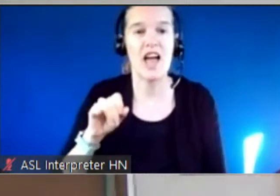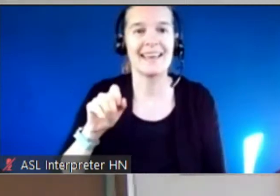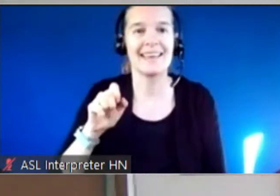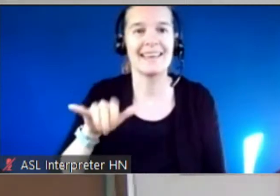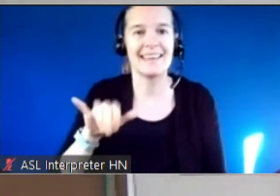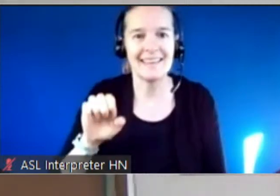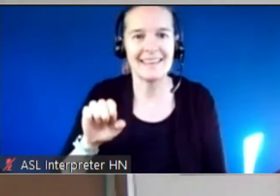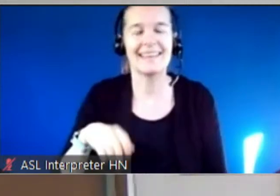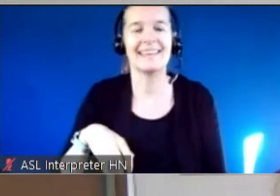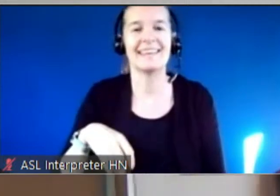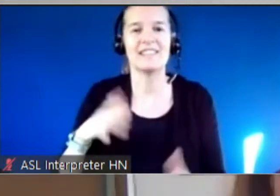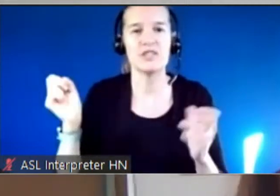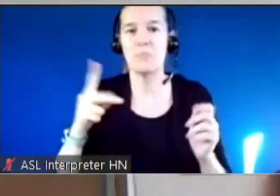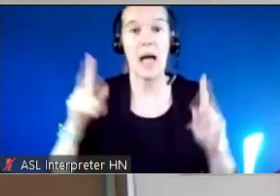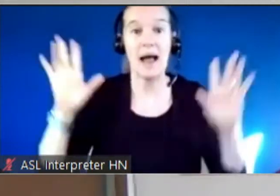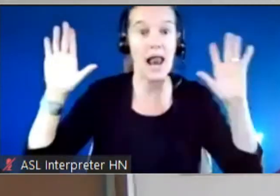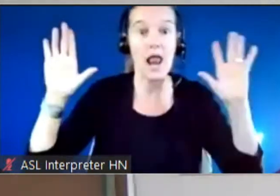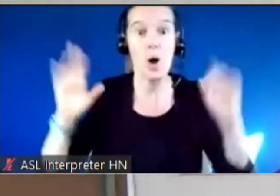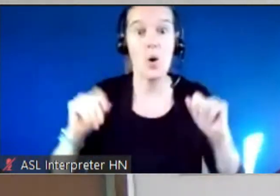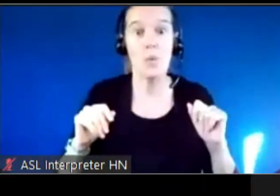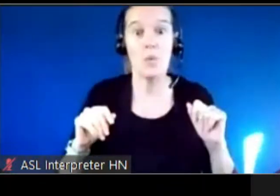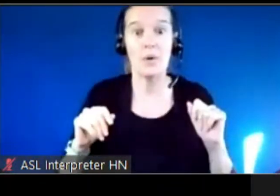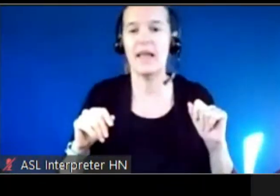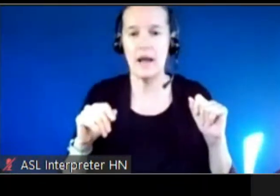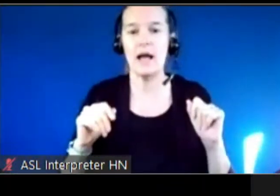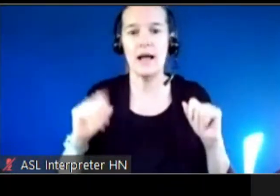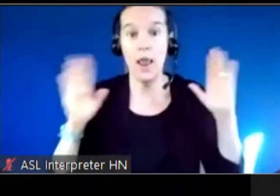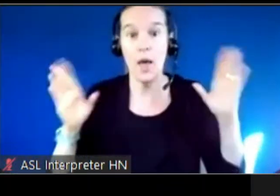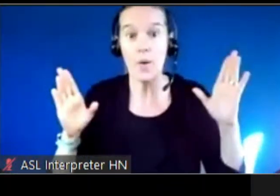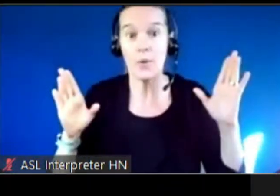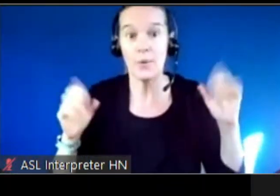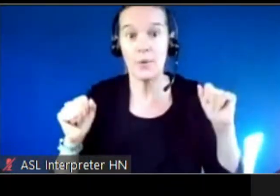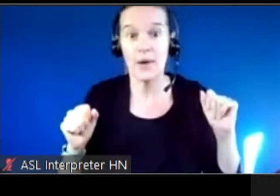Hi. Go ahead with your question. Hello? Yes. Hello?